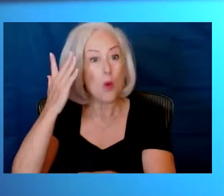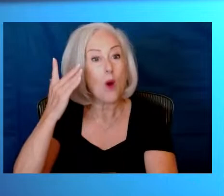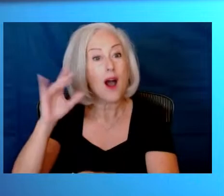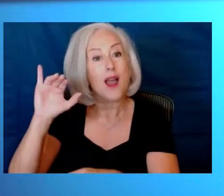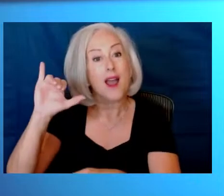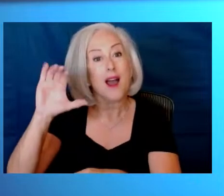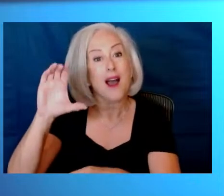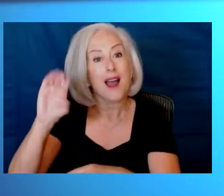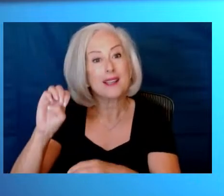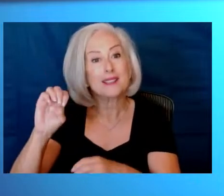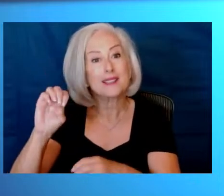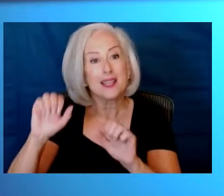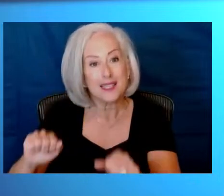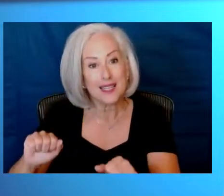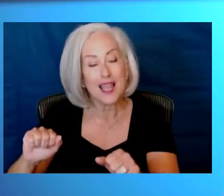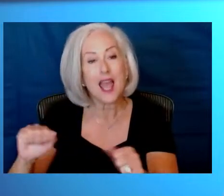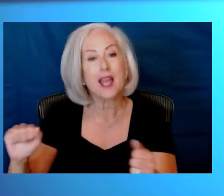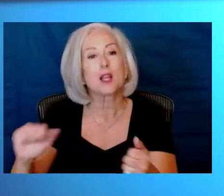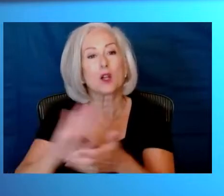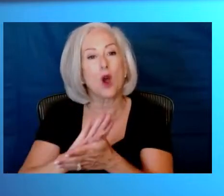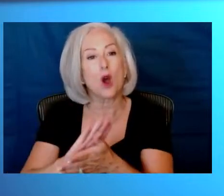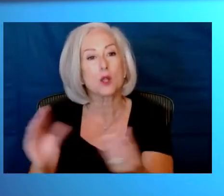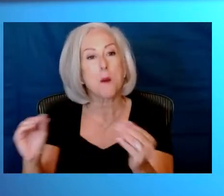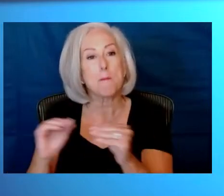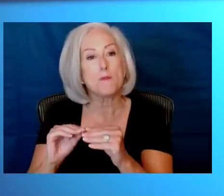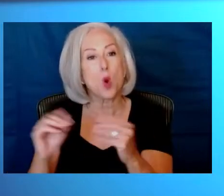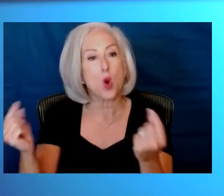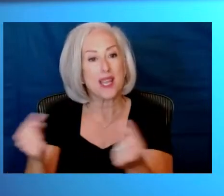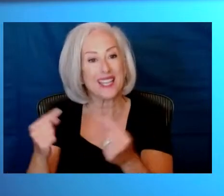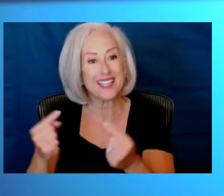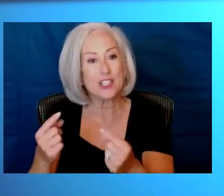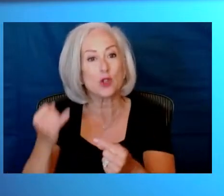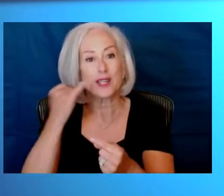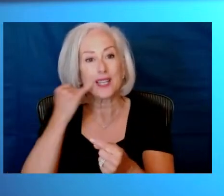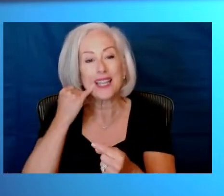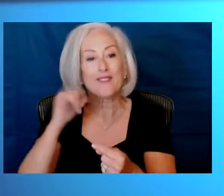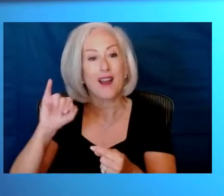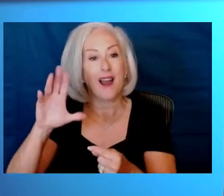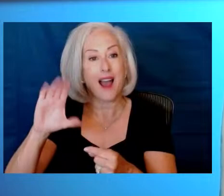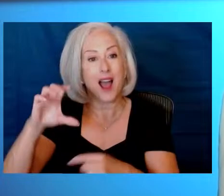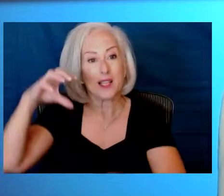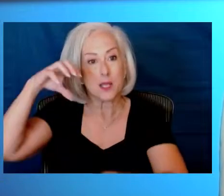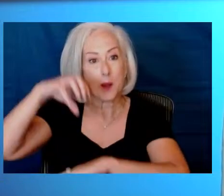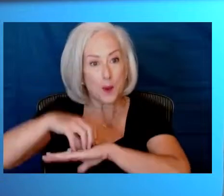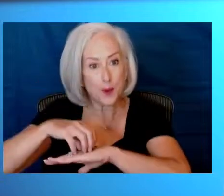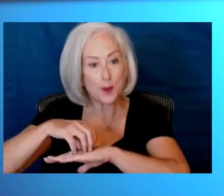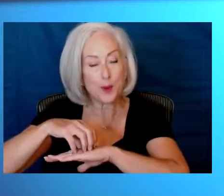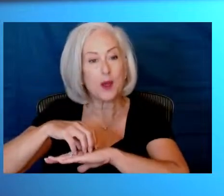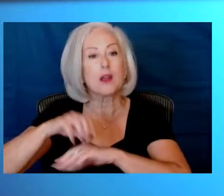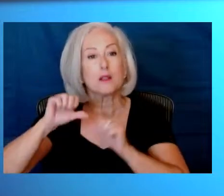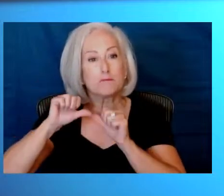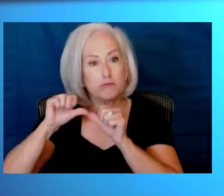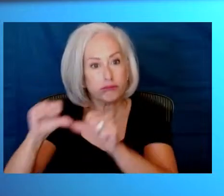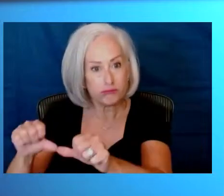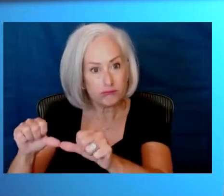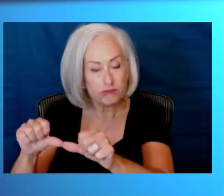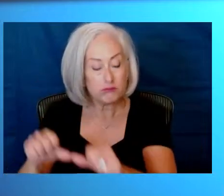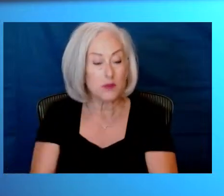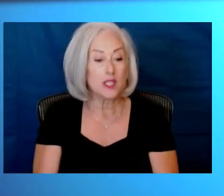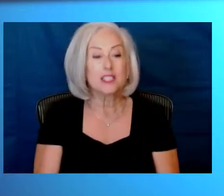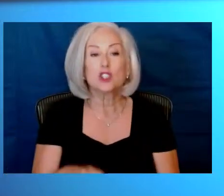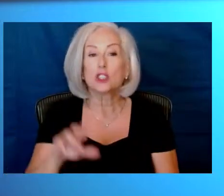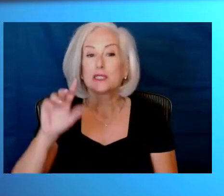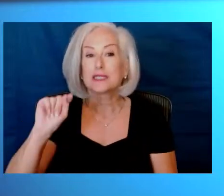effect lead to more injury if you apply ice directly for a very long time. Running tap water is good enough in most